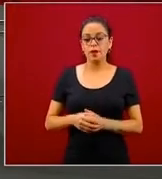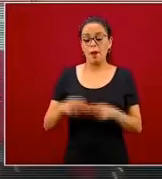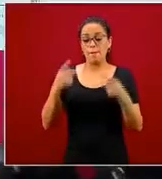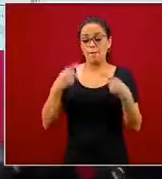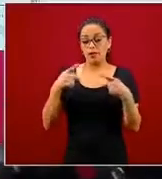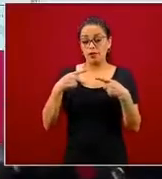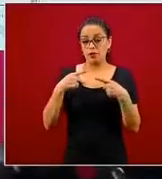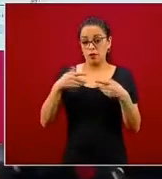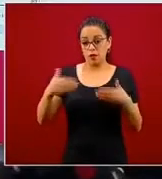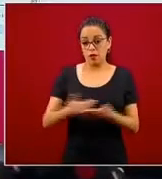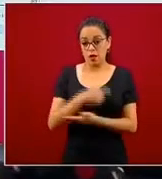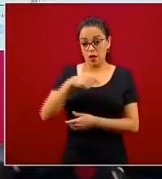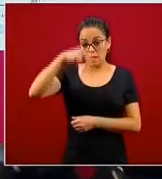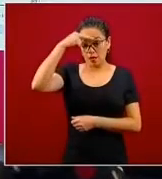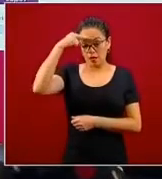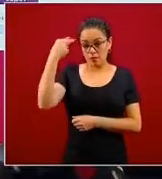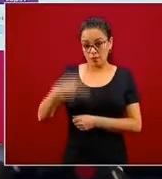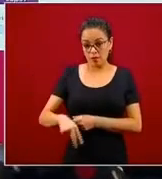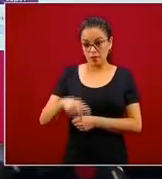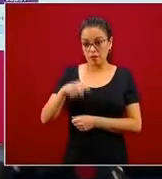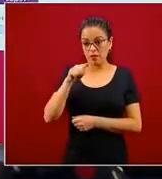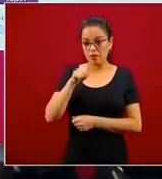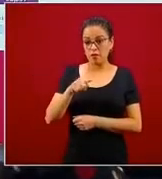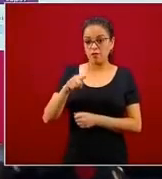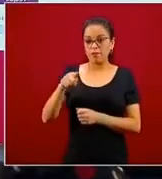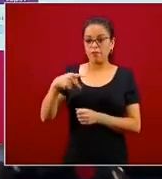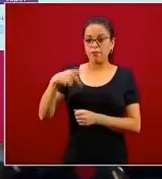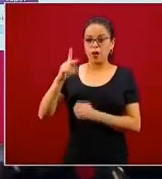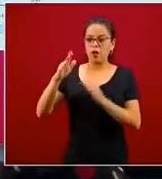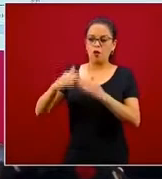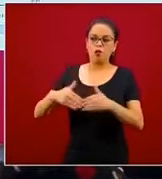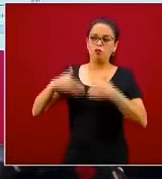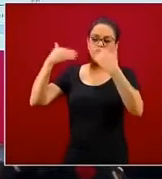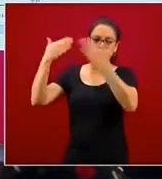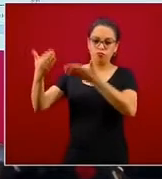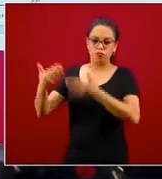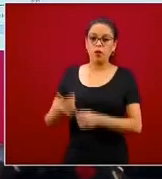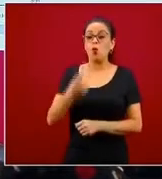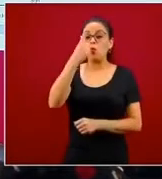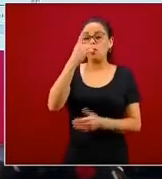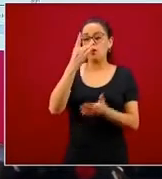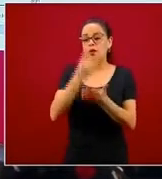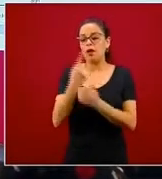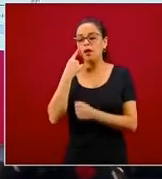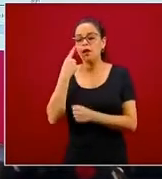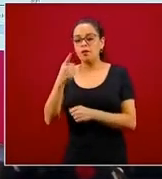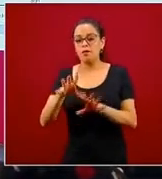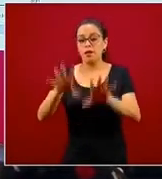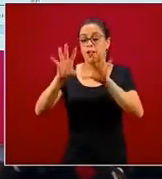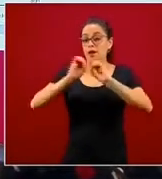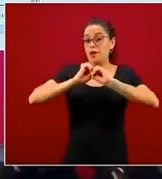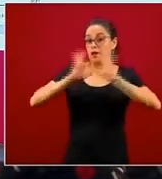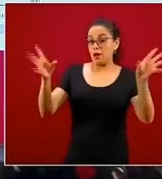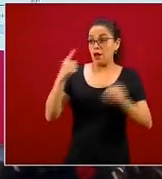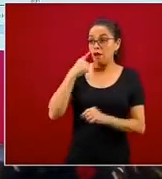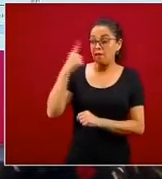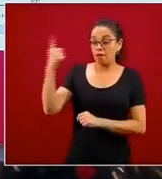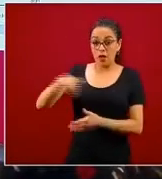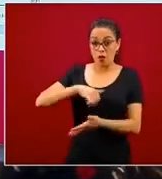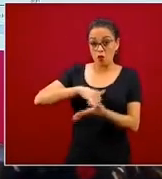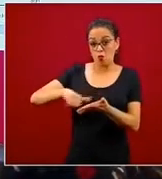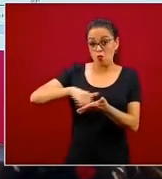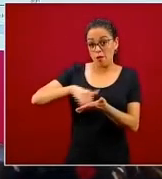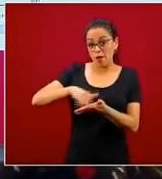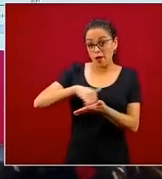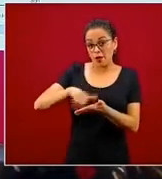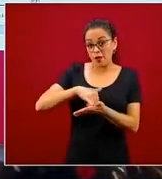how our Mexican partners are doing. And if we go back, we